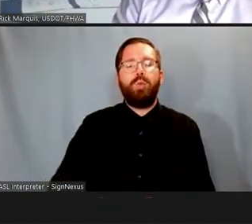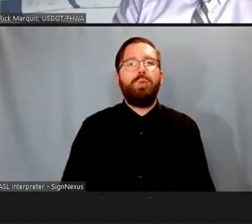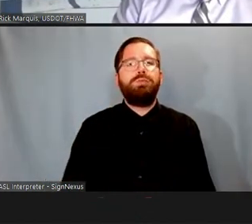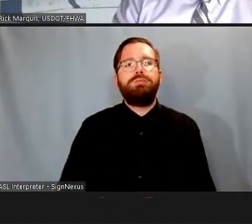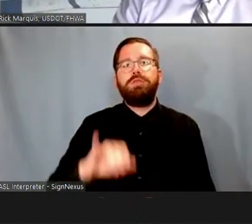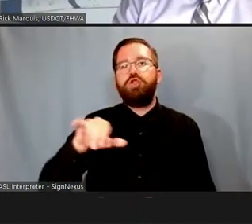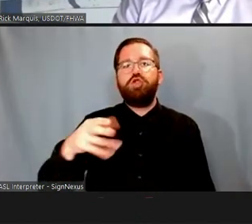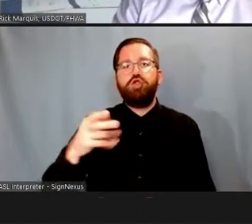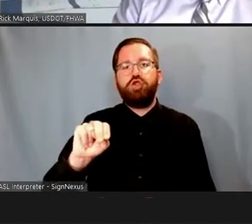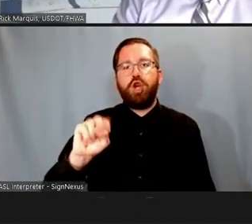john banzer